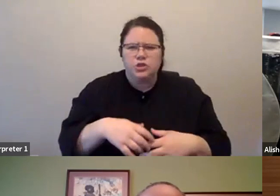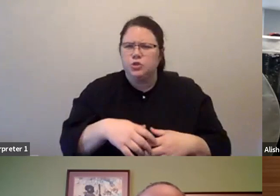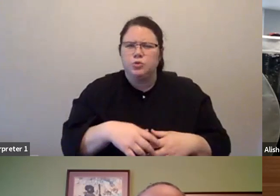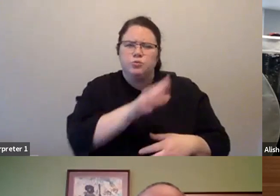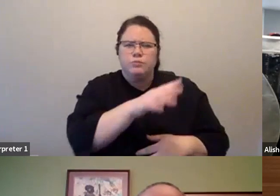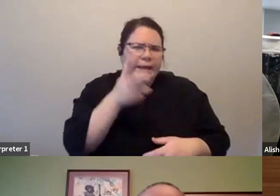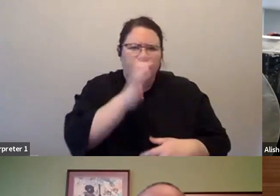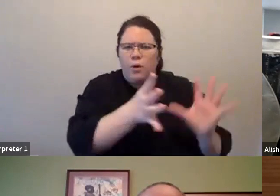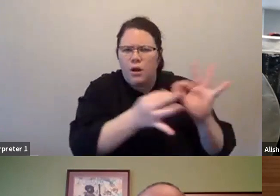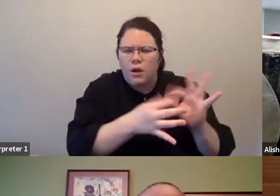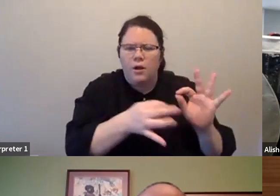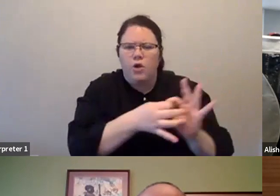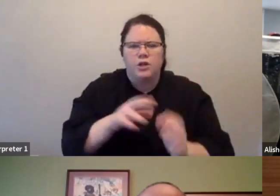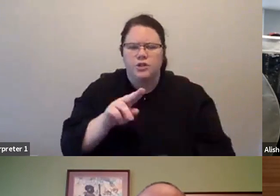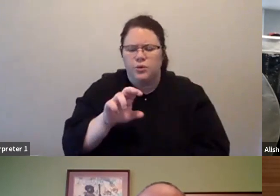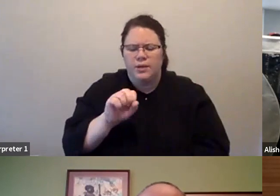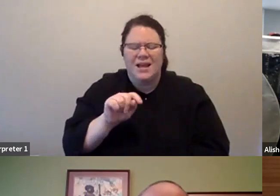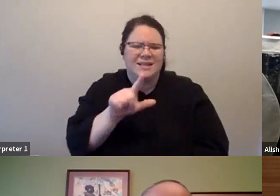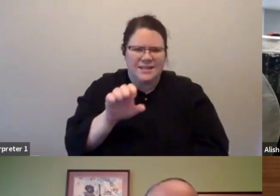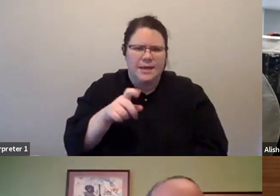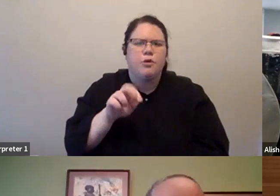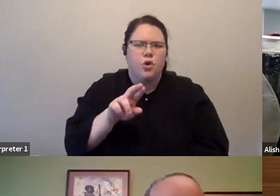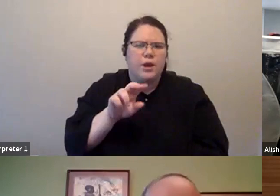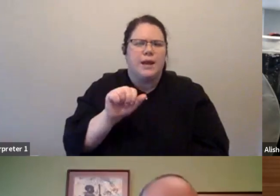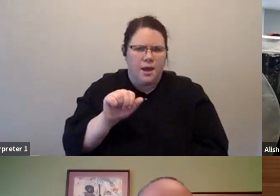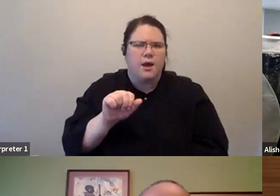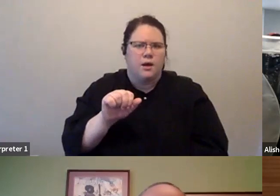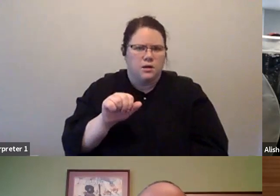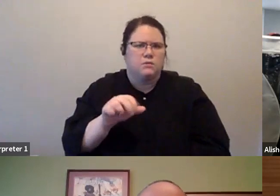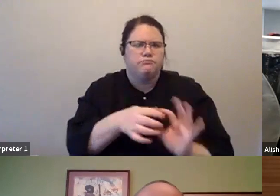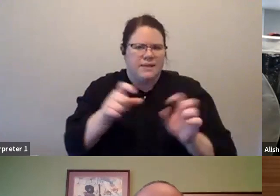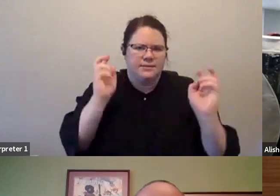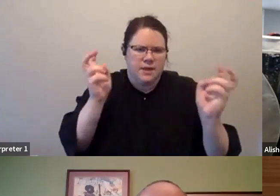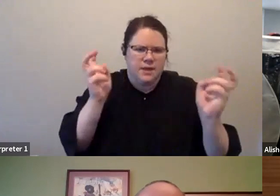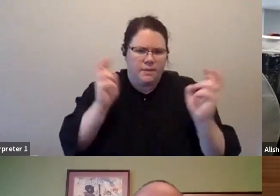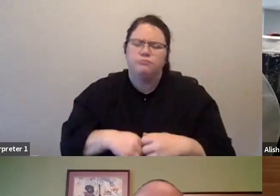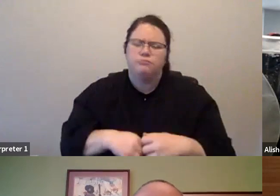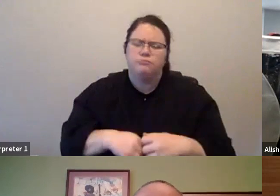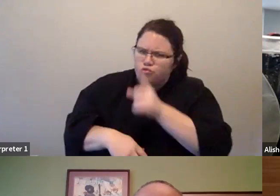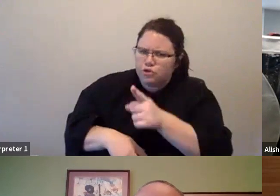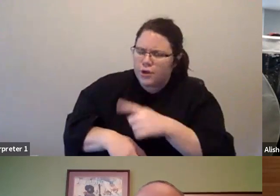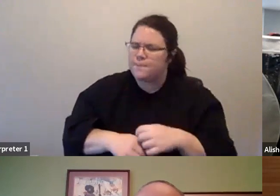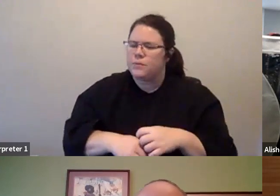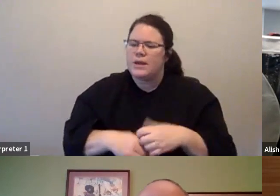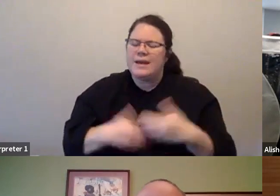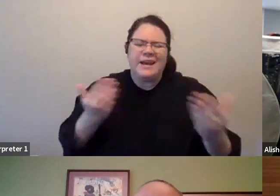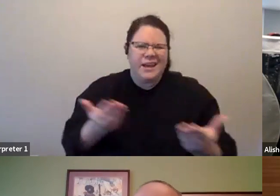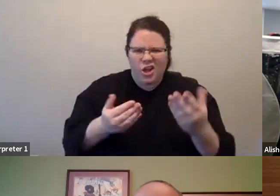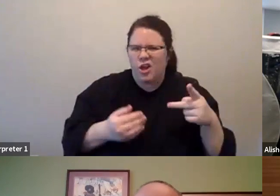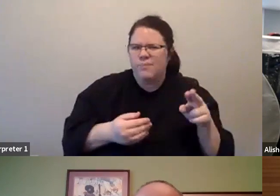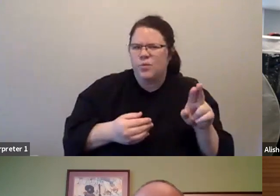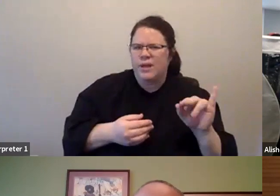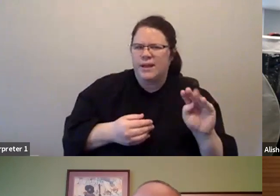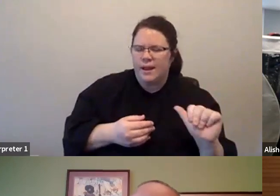you know, Nestle Purina is doing in this area. Sure. So at Purina, our D&I messaging is basically really integrated